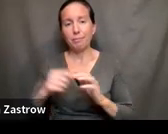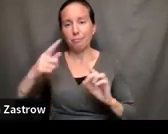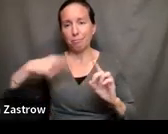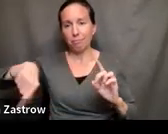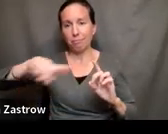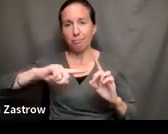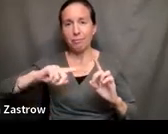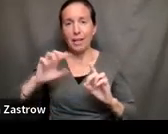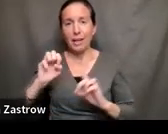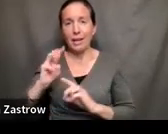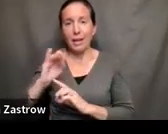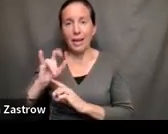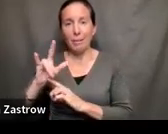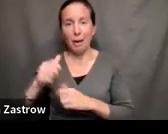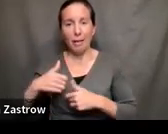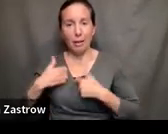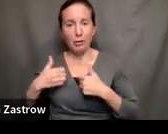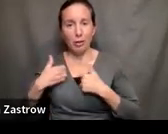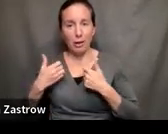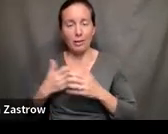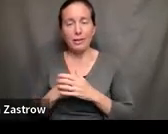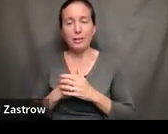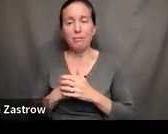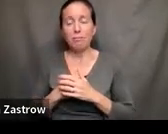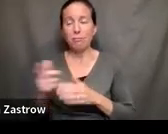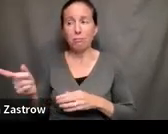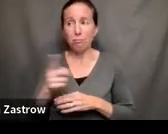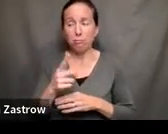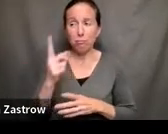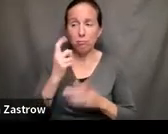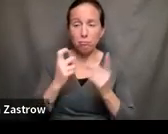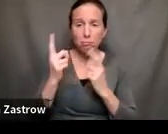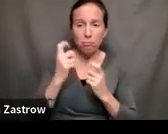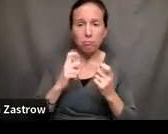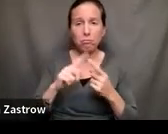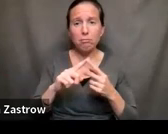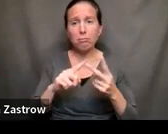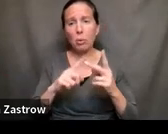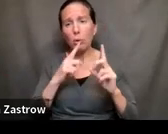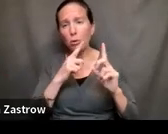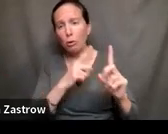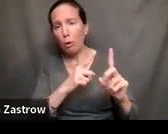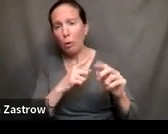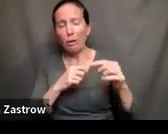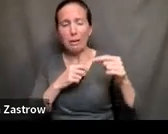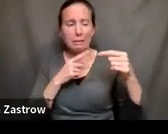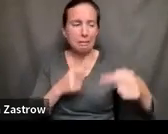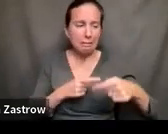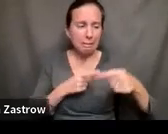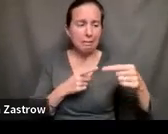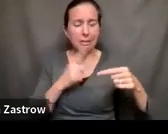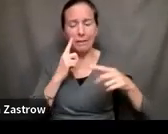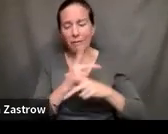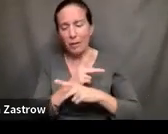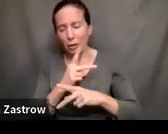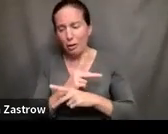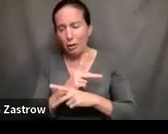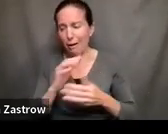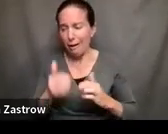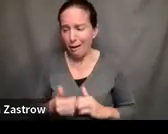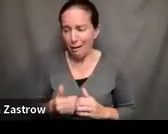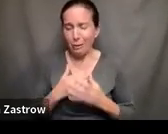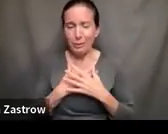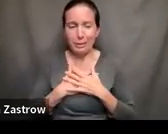email addresses. If you have questions, if you have a goal, you're struggling to come up with a data sheet or any